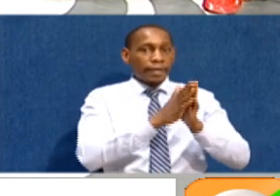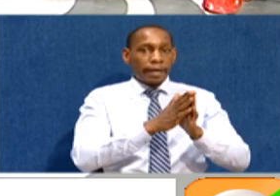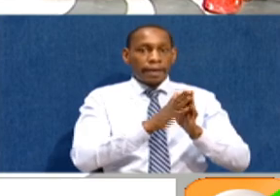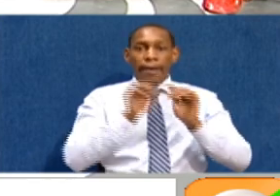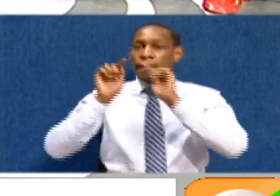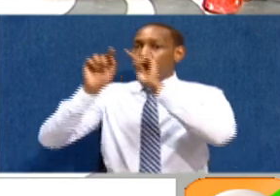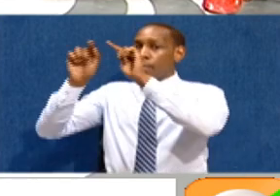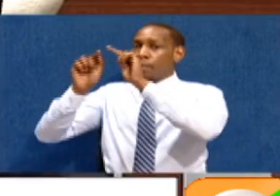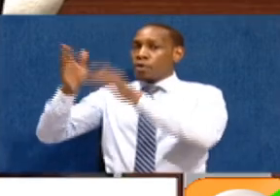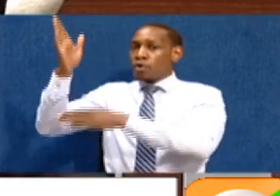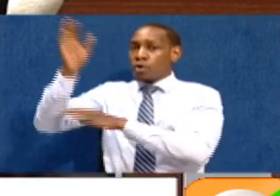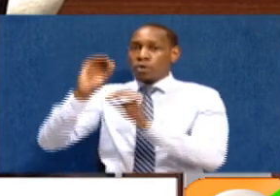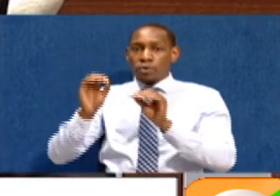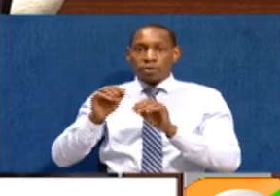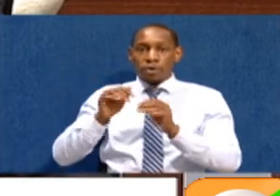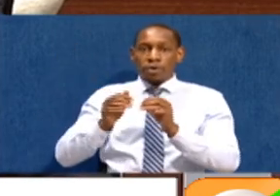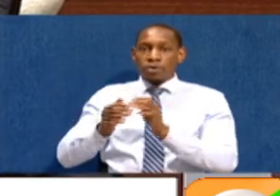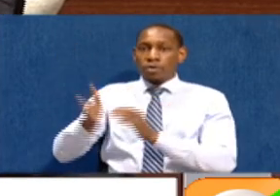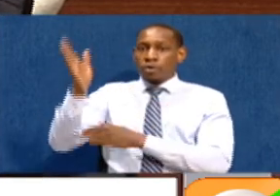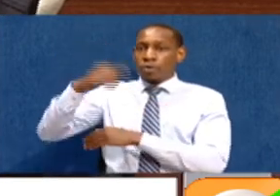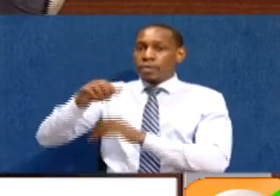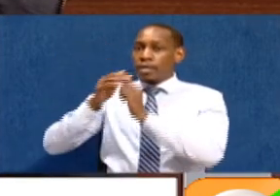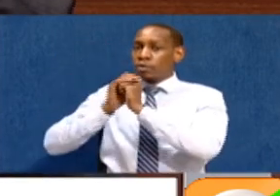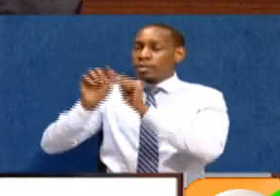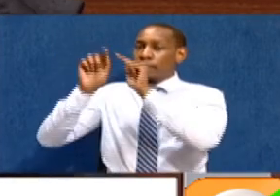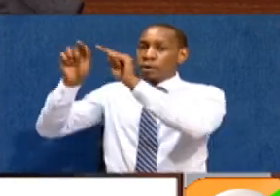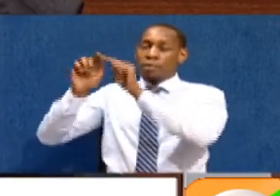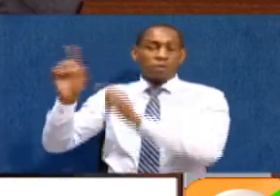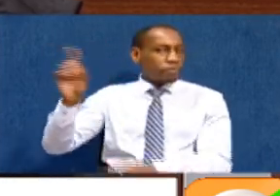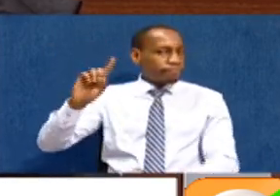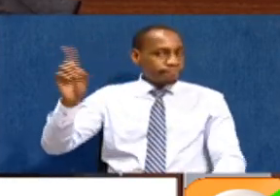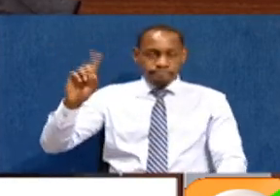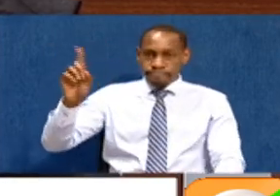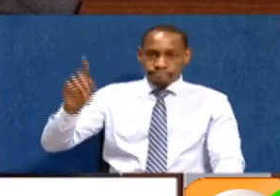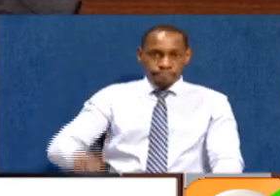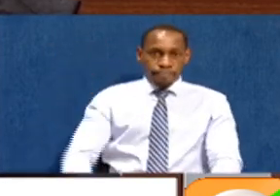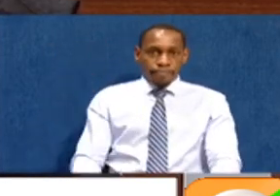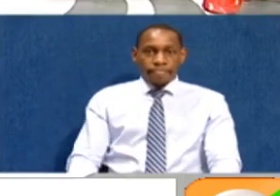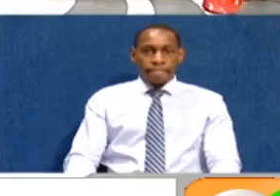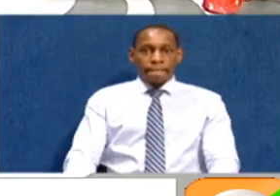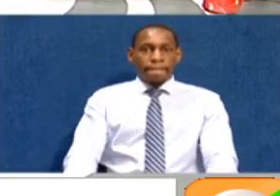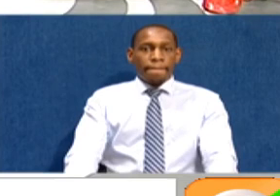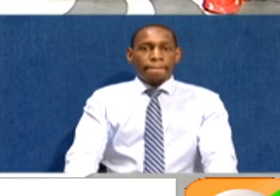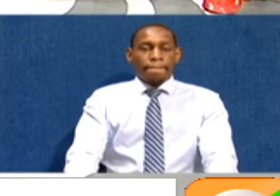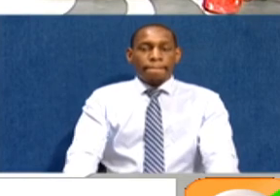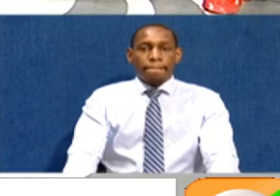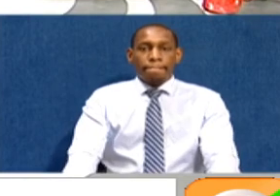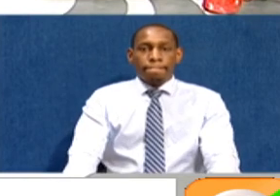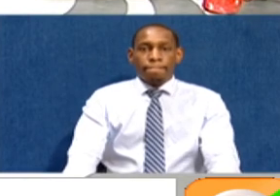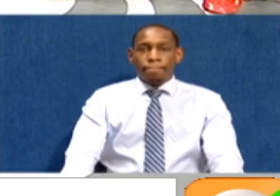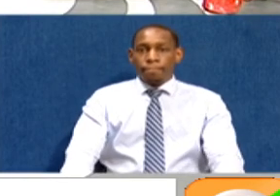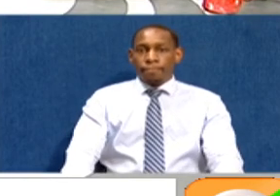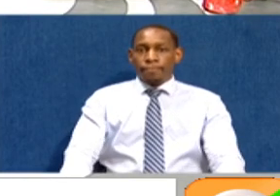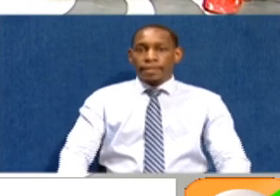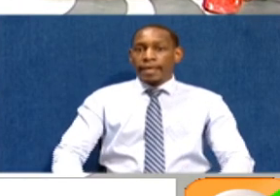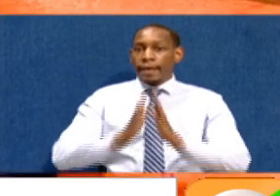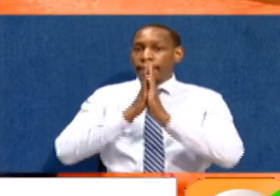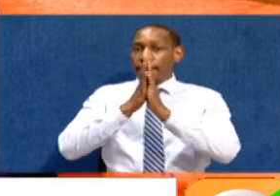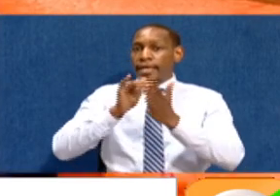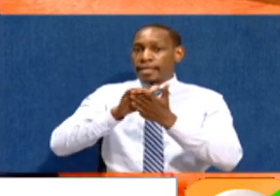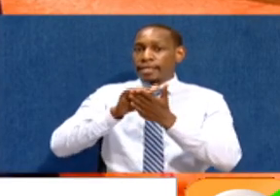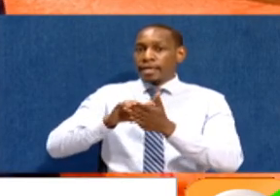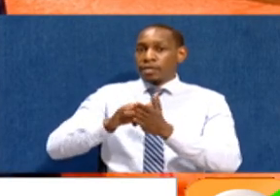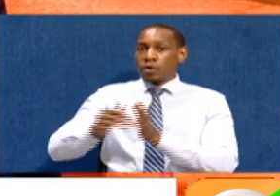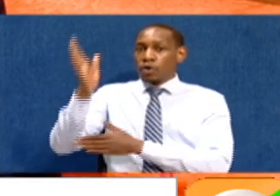mock God. Mm. The God that we worship must never be mocked. And the prayers which the God that